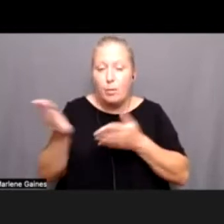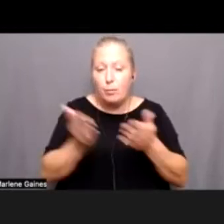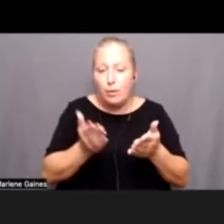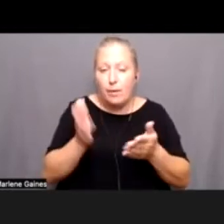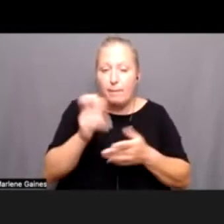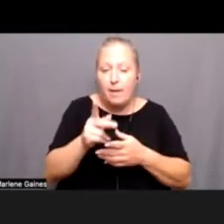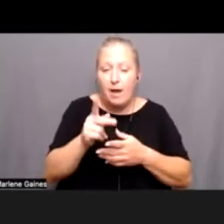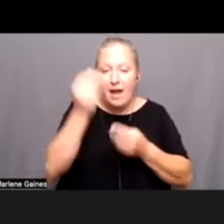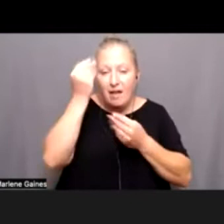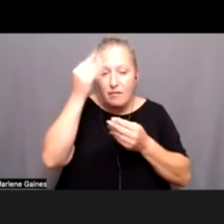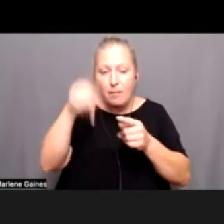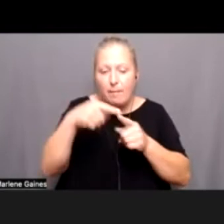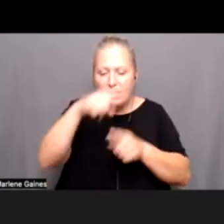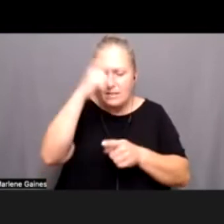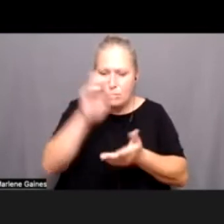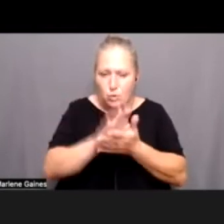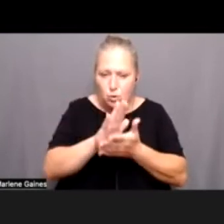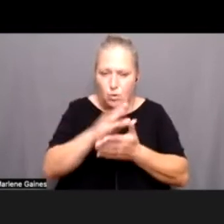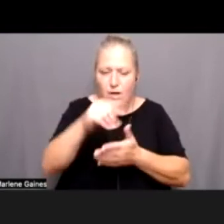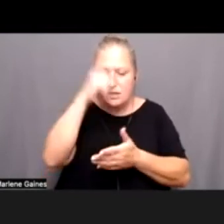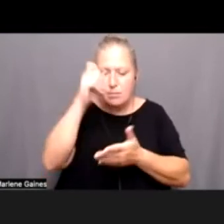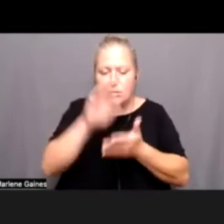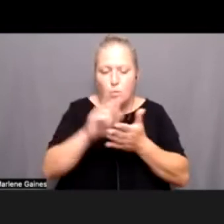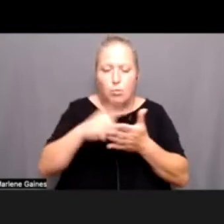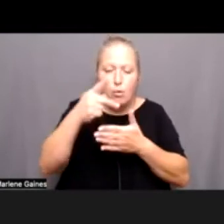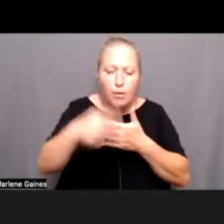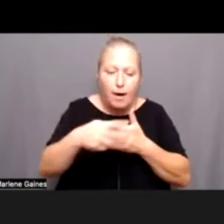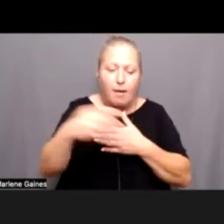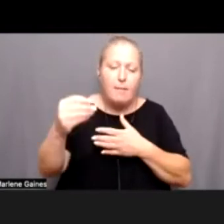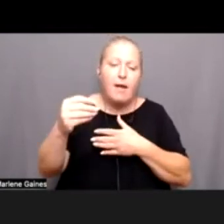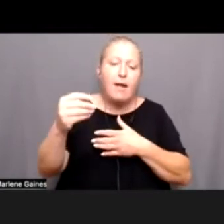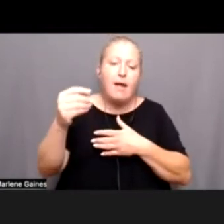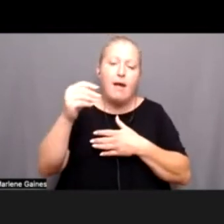the information around summer school and summer school programming and data.